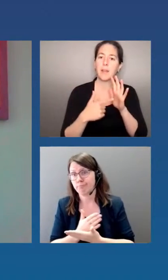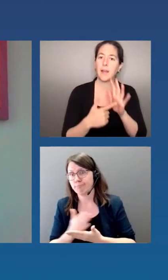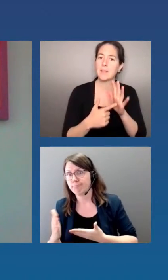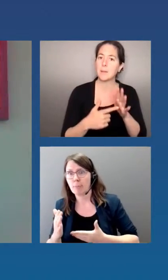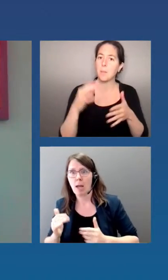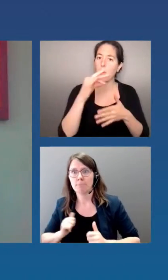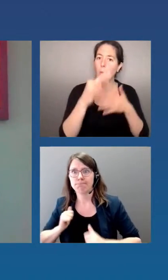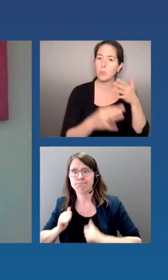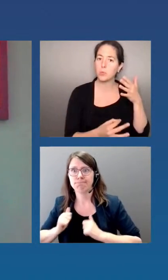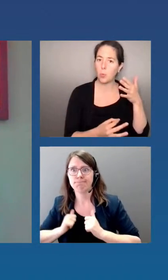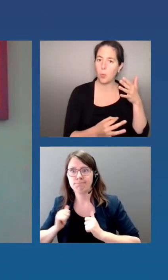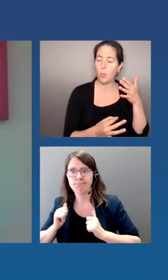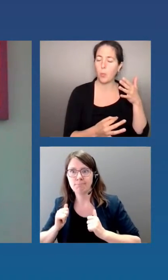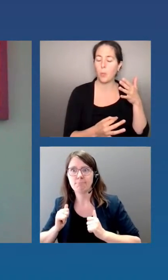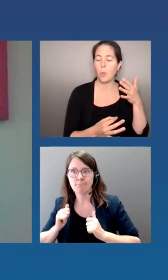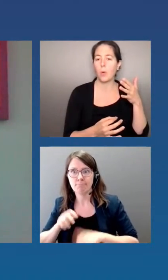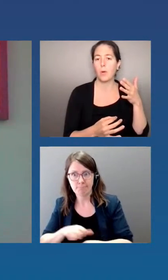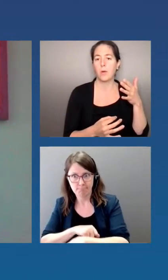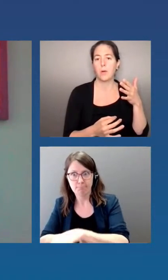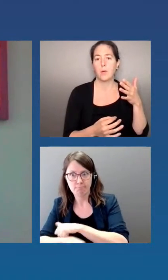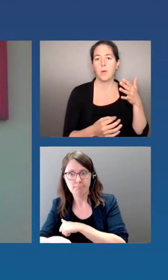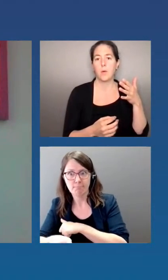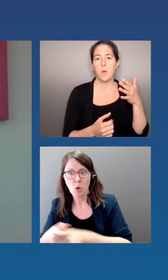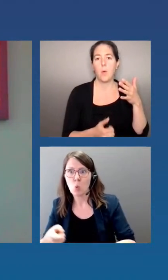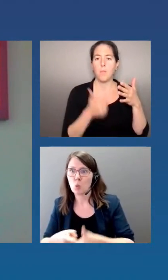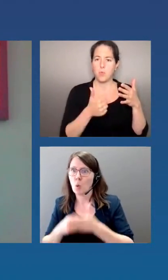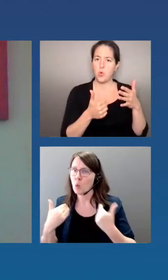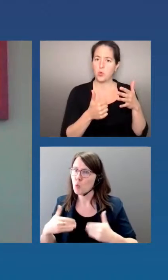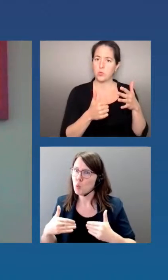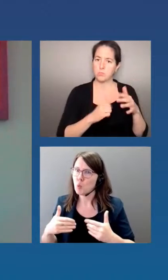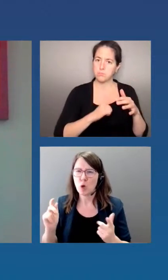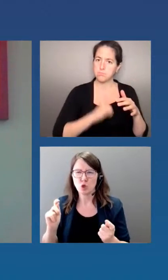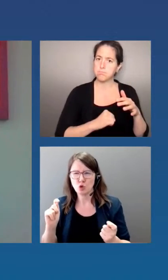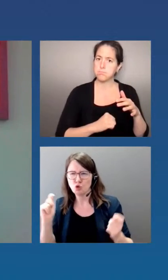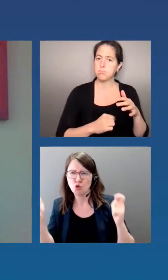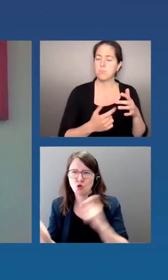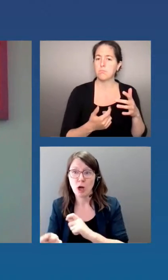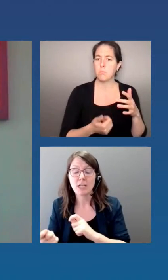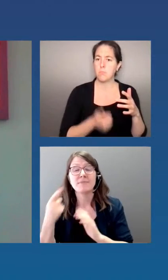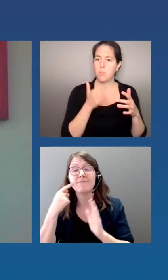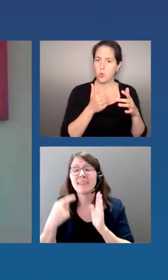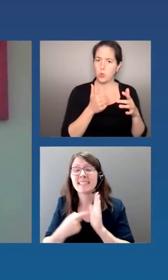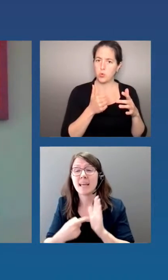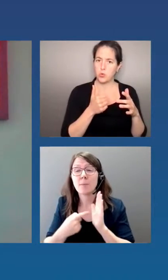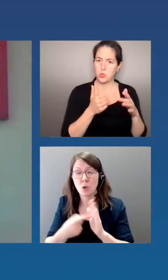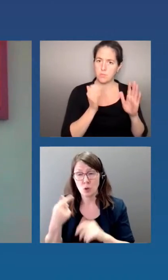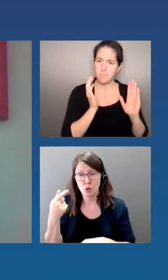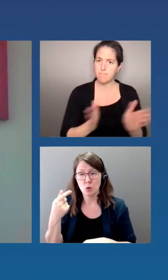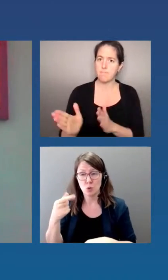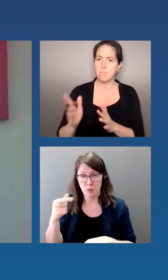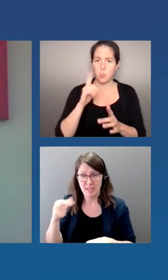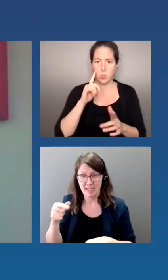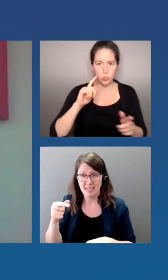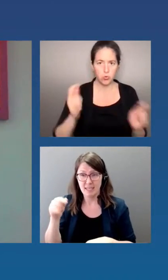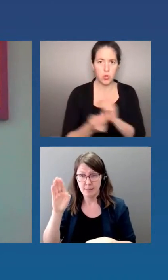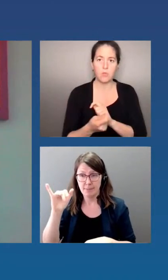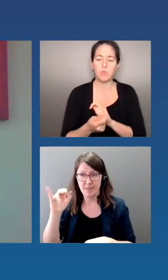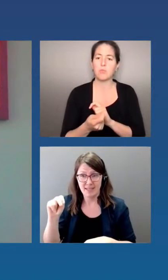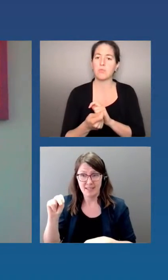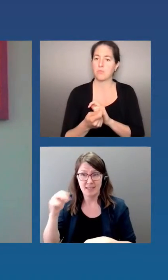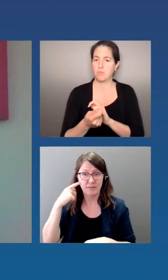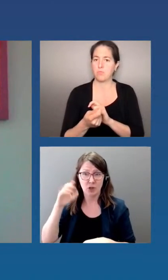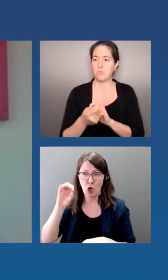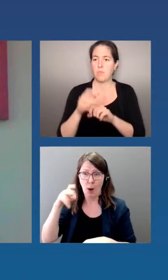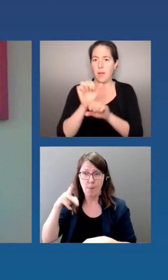show would need a big change in lifestyle, you know, like the green bin was a big thing. So what are some of the options that